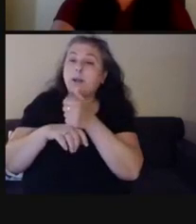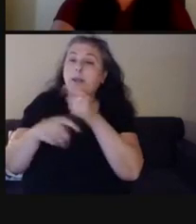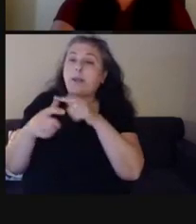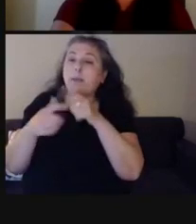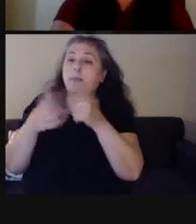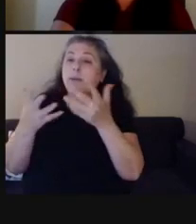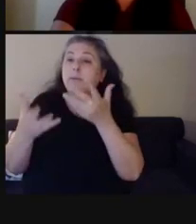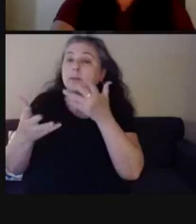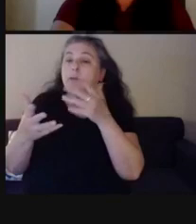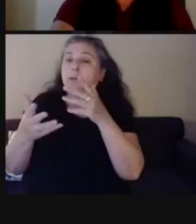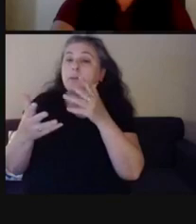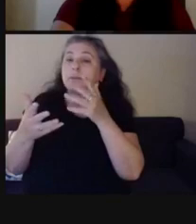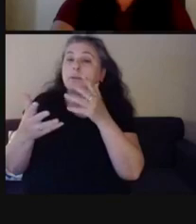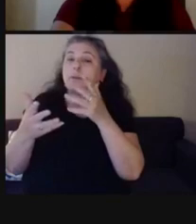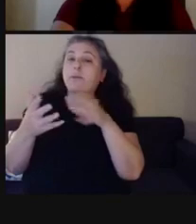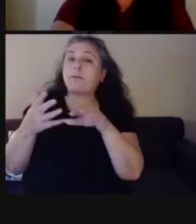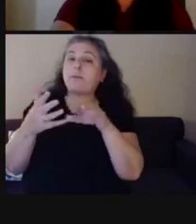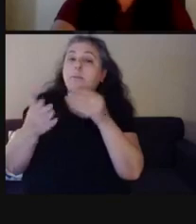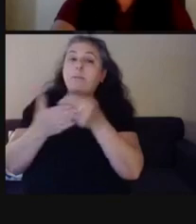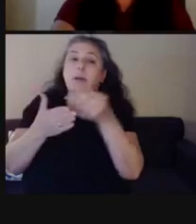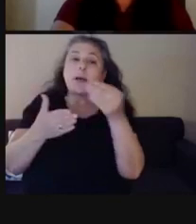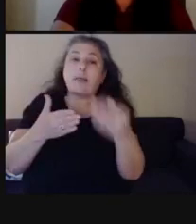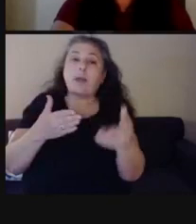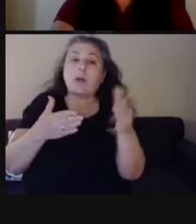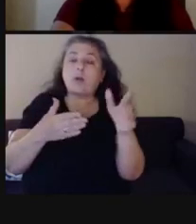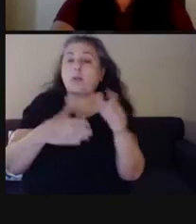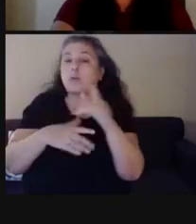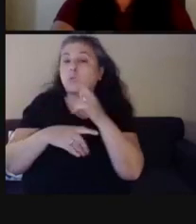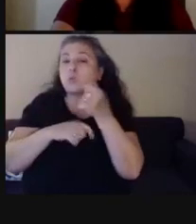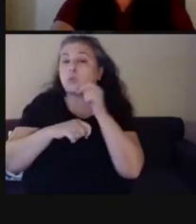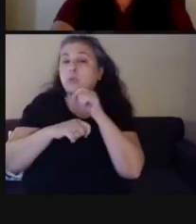might be able to find those also.